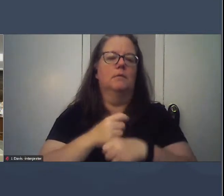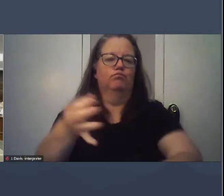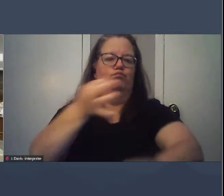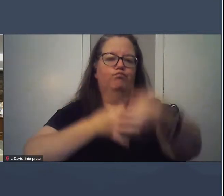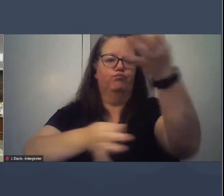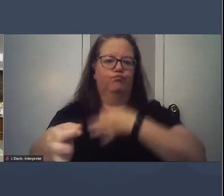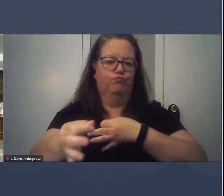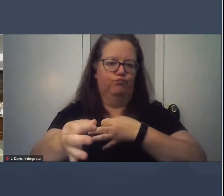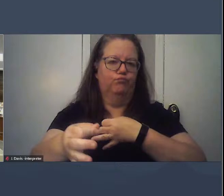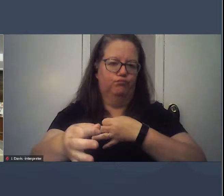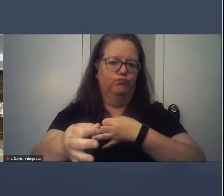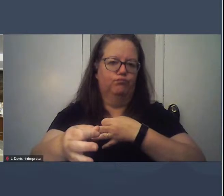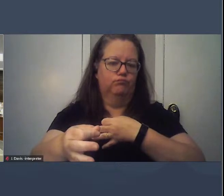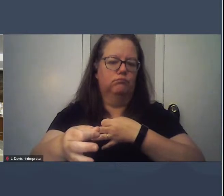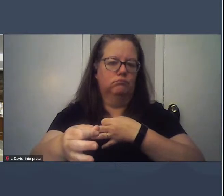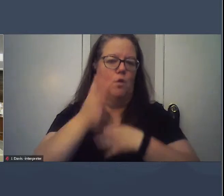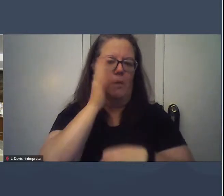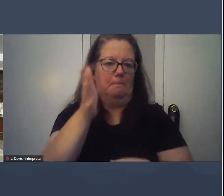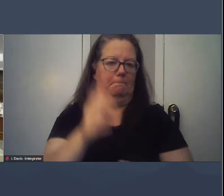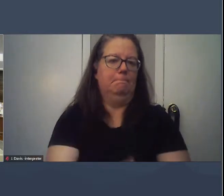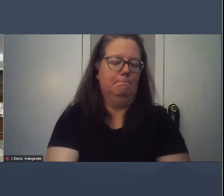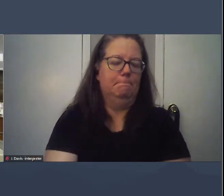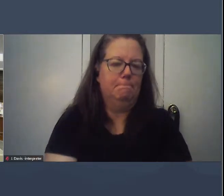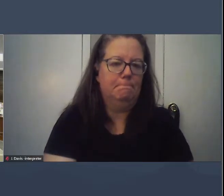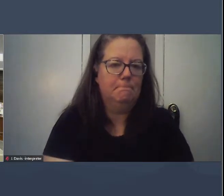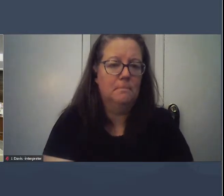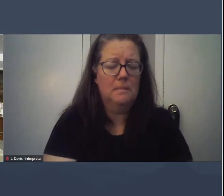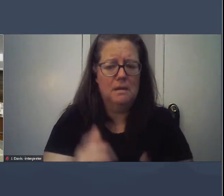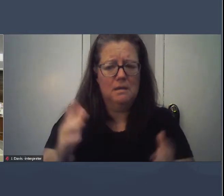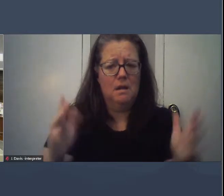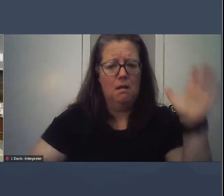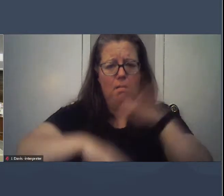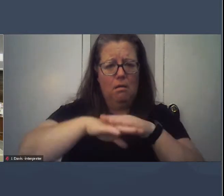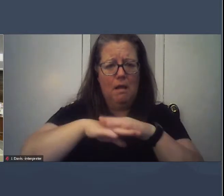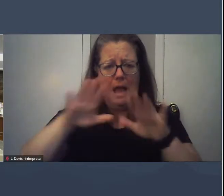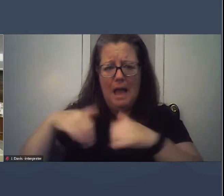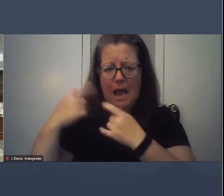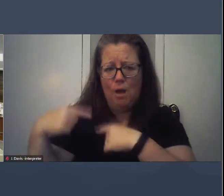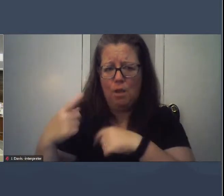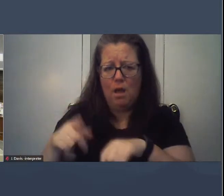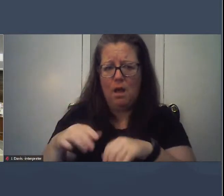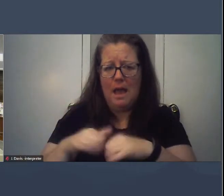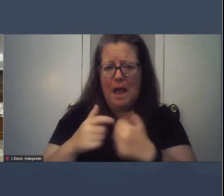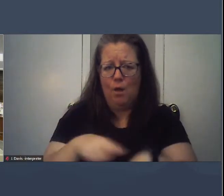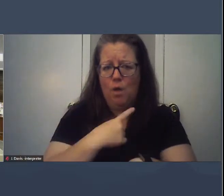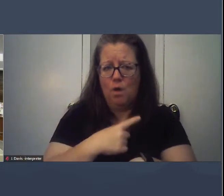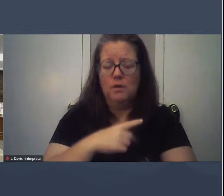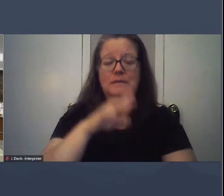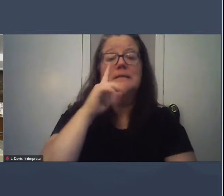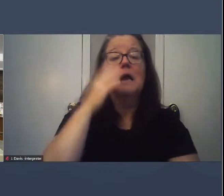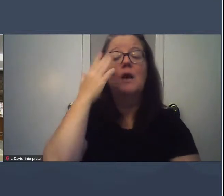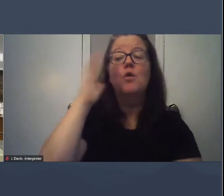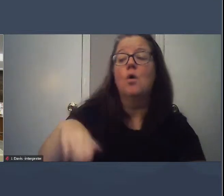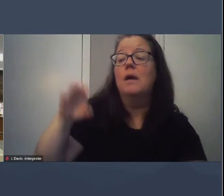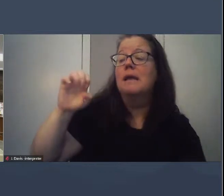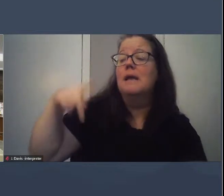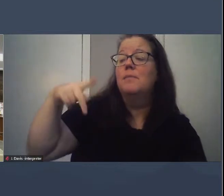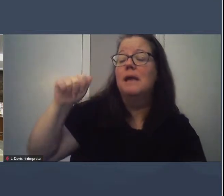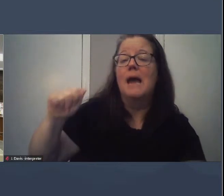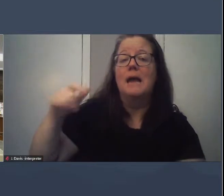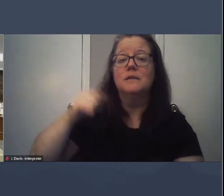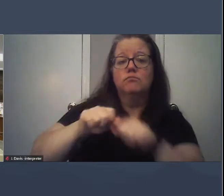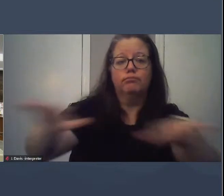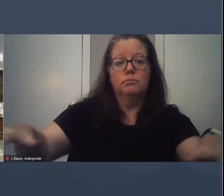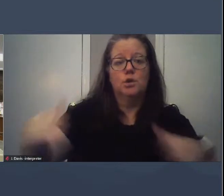dig the line up, we're replacing that as well. So how long? I will highlight too that right now EPA is about to promulgate the new lead and copper